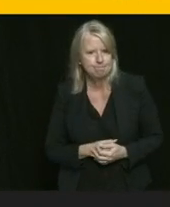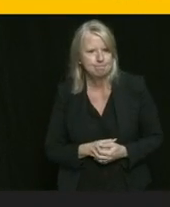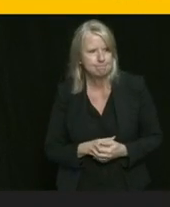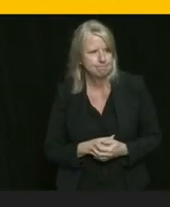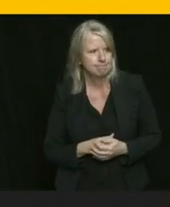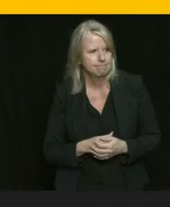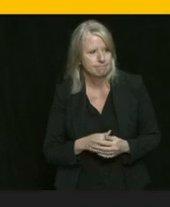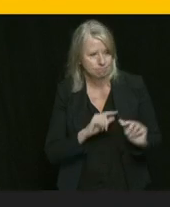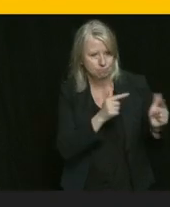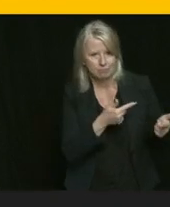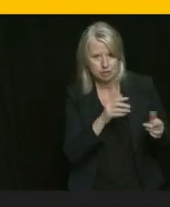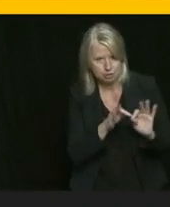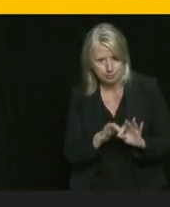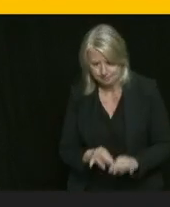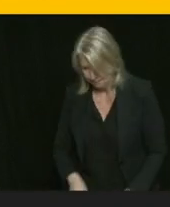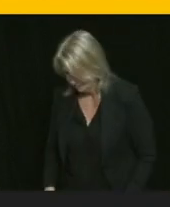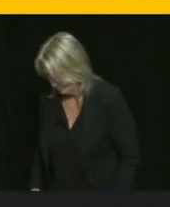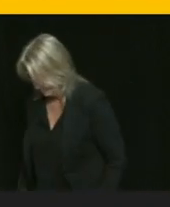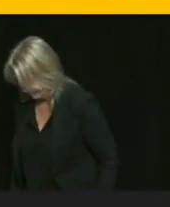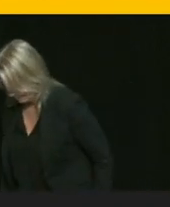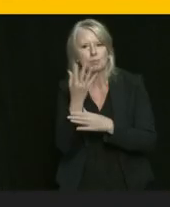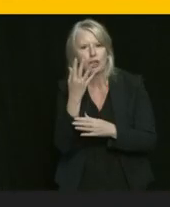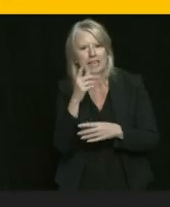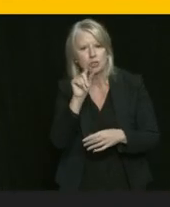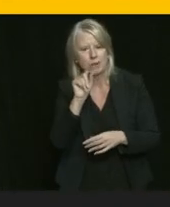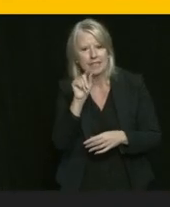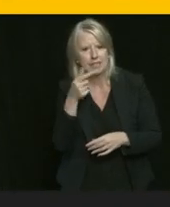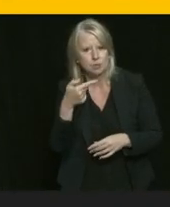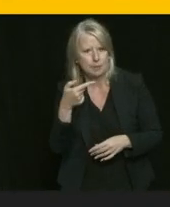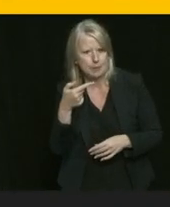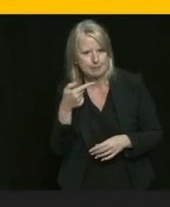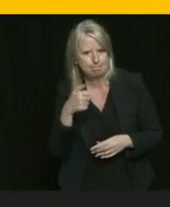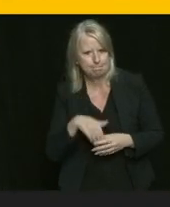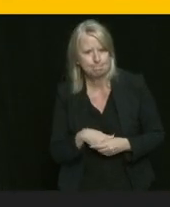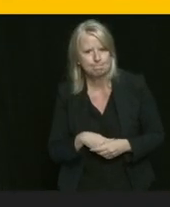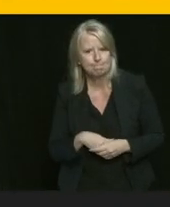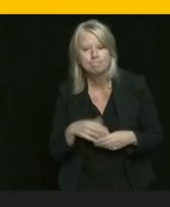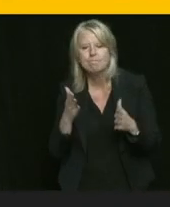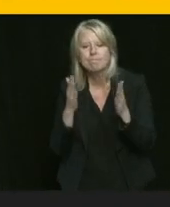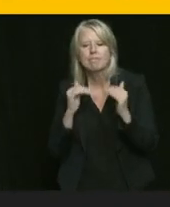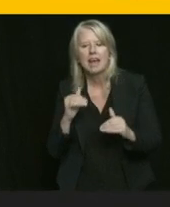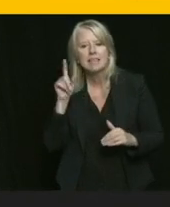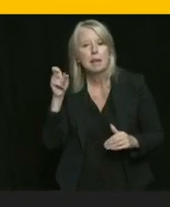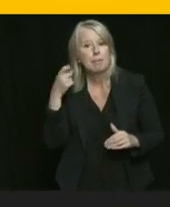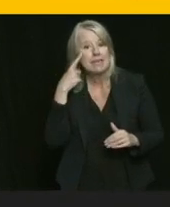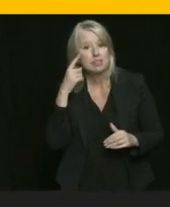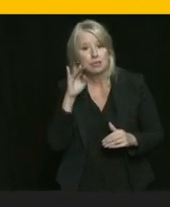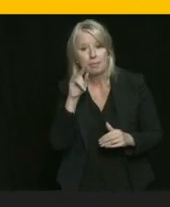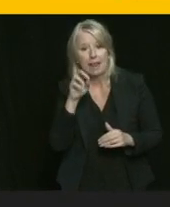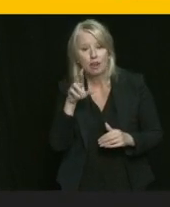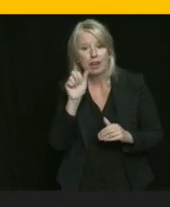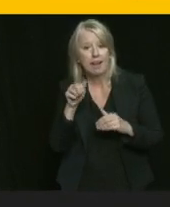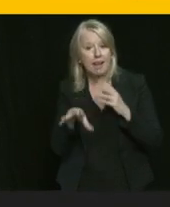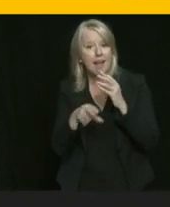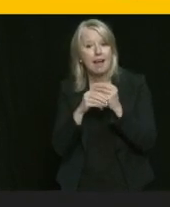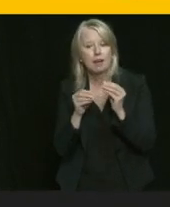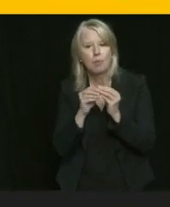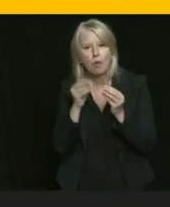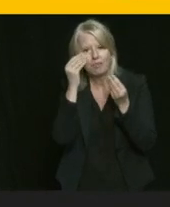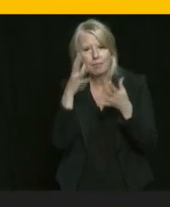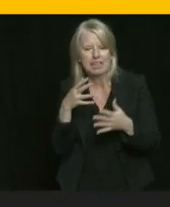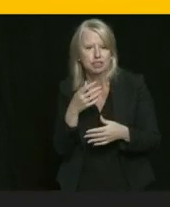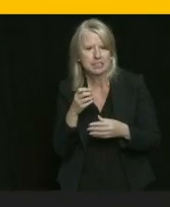Monsieur Trudeau, Christian Noël de Radio-Canada. Hello, Mr. Trudeau, Christian Noël. Next. Minister Miller can add more information to that in a few